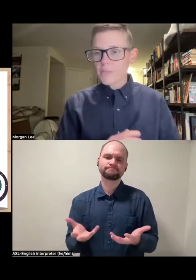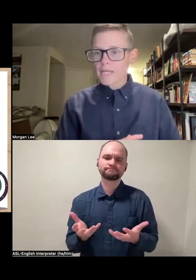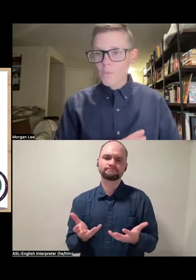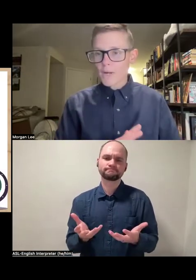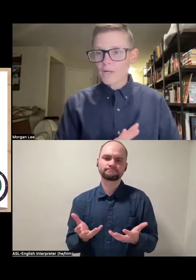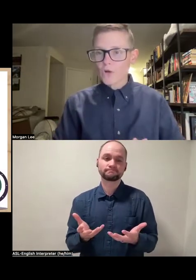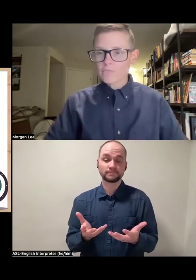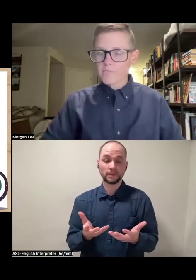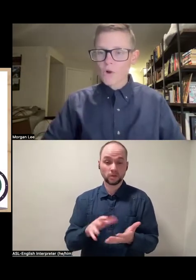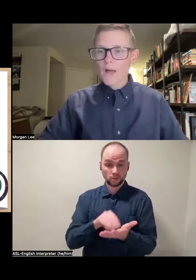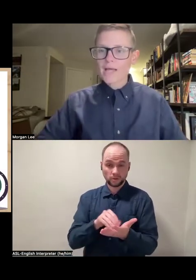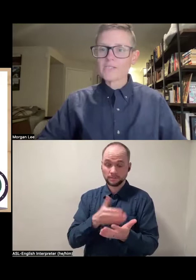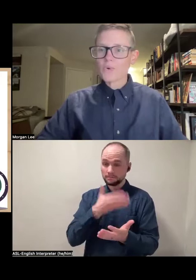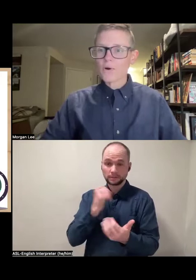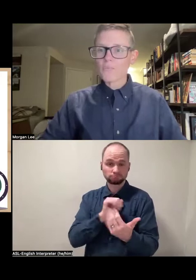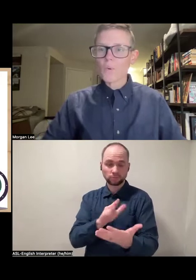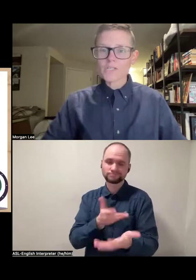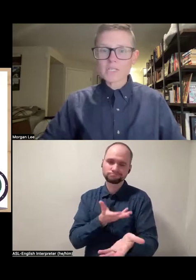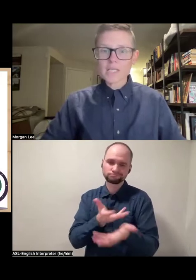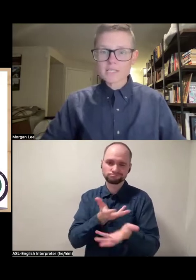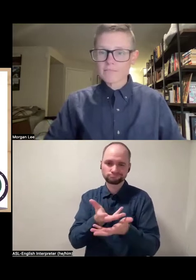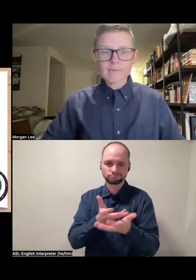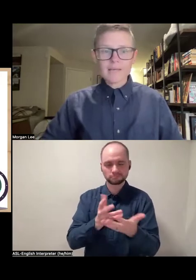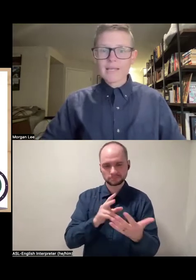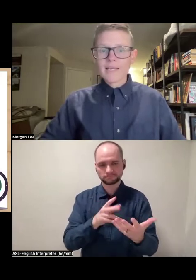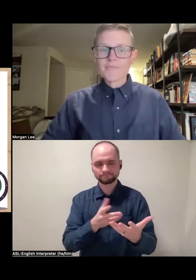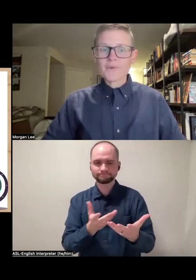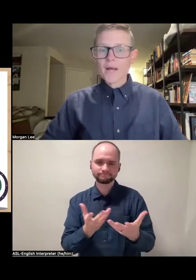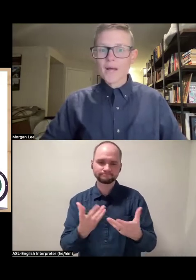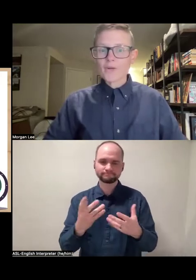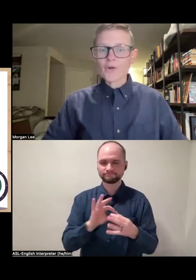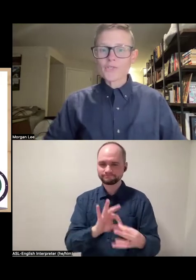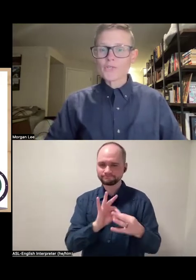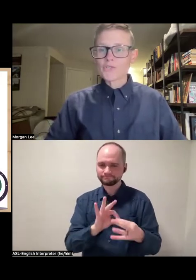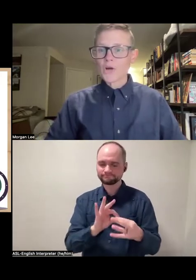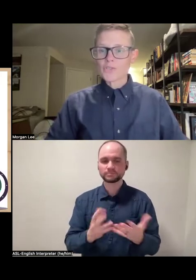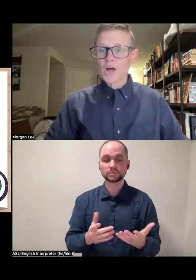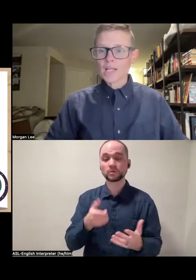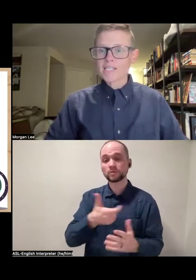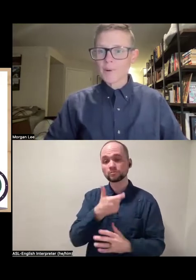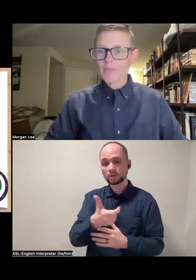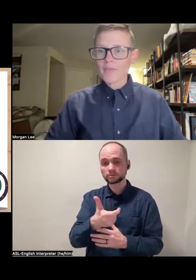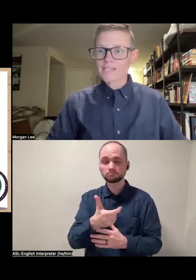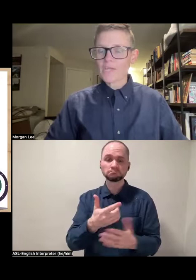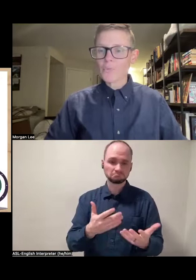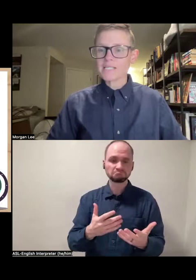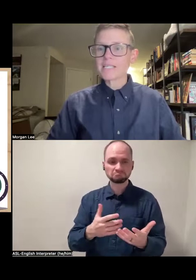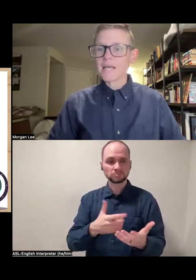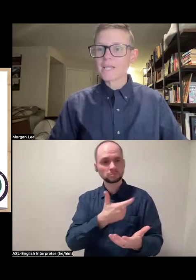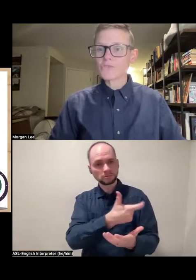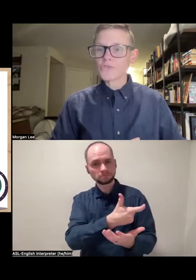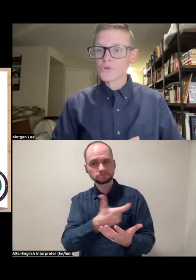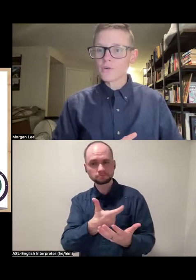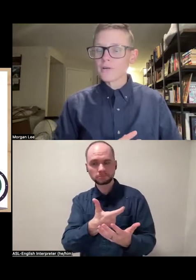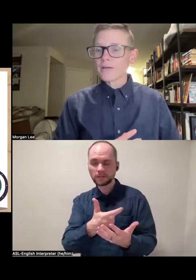interaction is the best way to learn. So as you're watching this, I encourage you to talk to your colleagues about the things that you might see